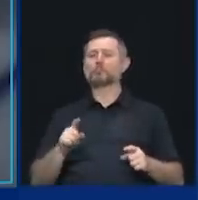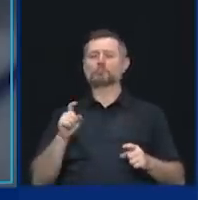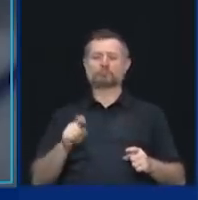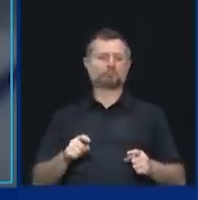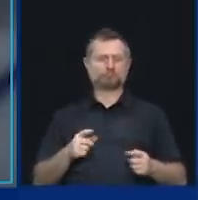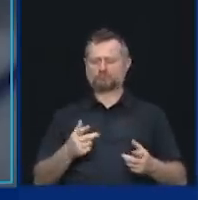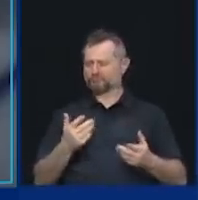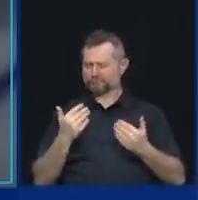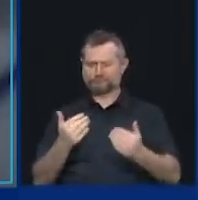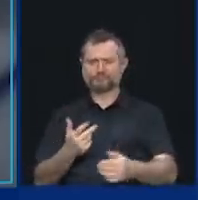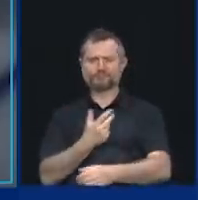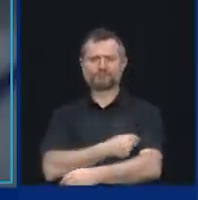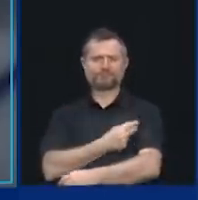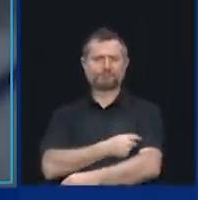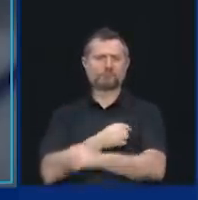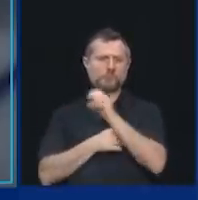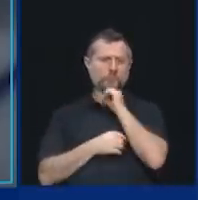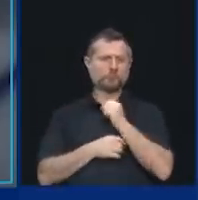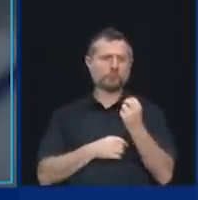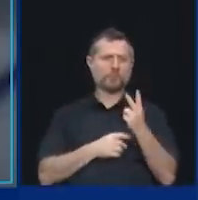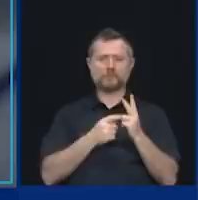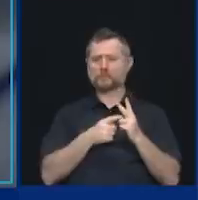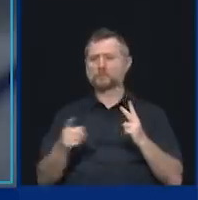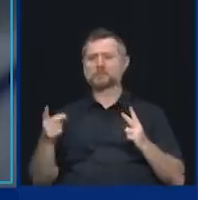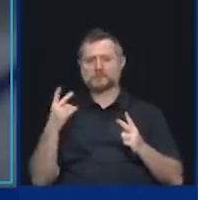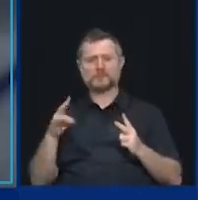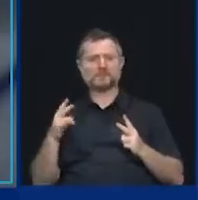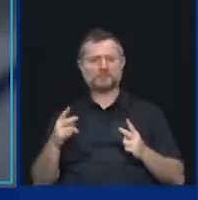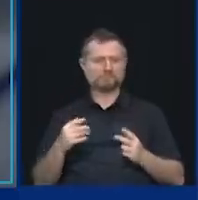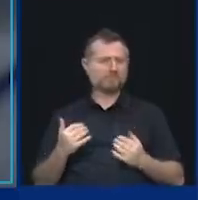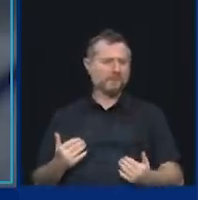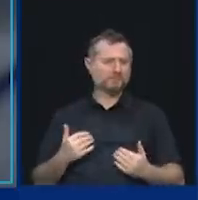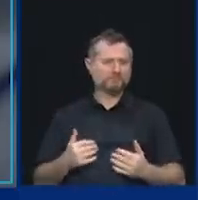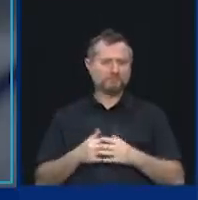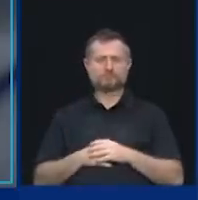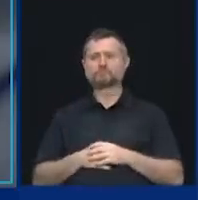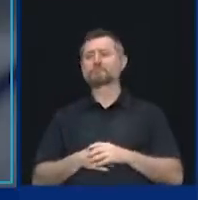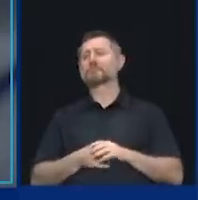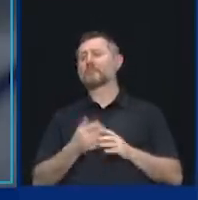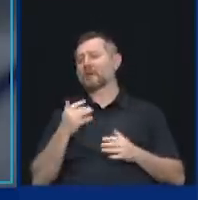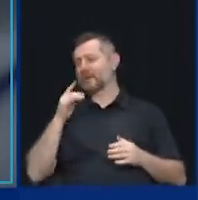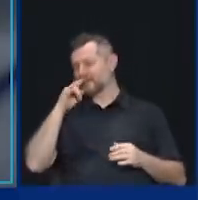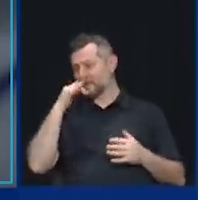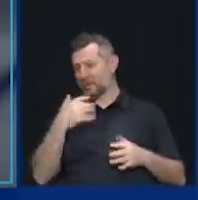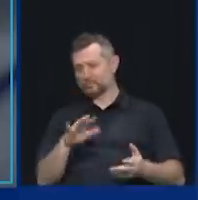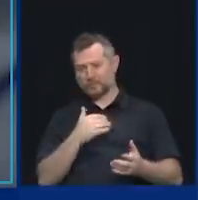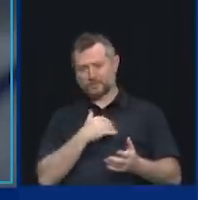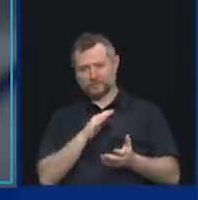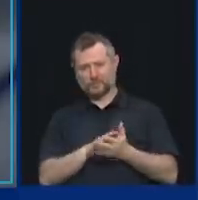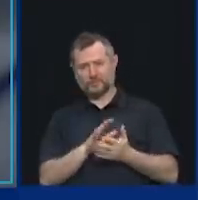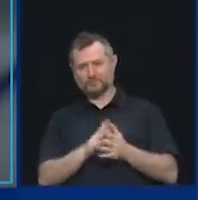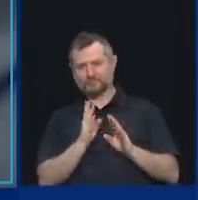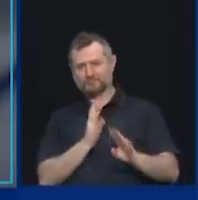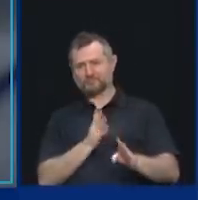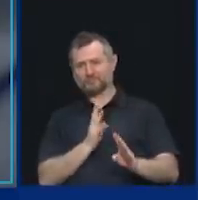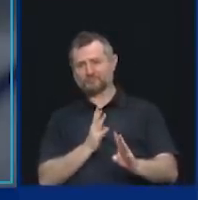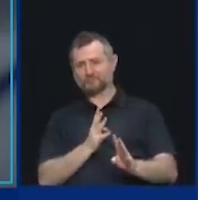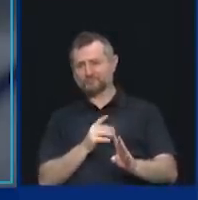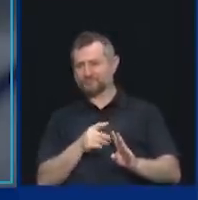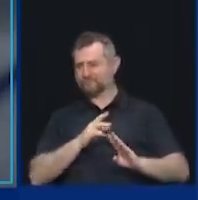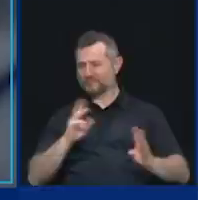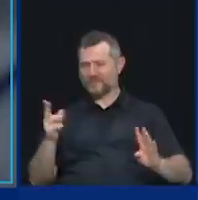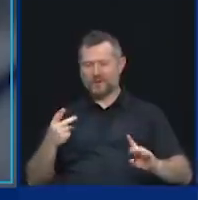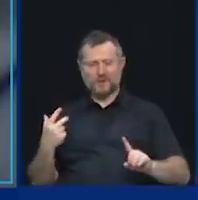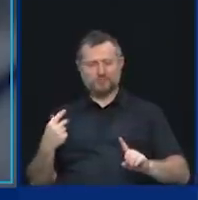to 17-year-olds. They are in the school. They're there now.